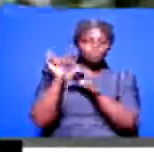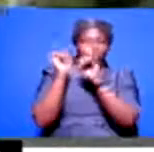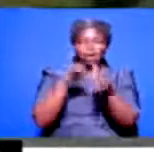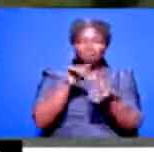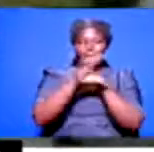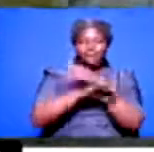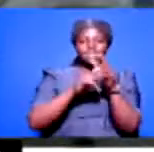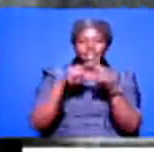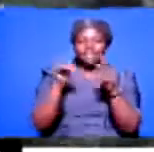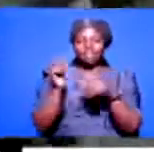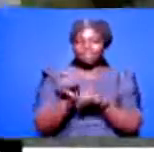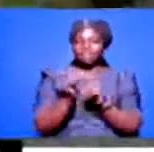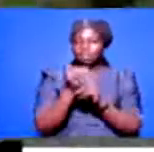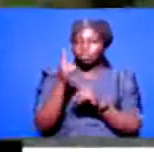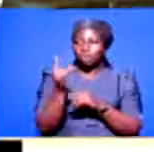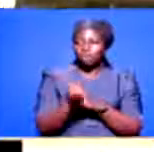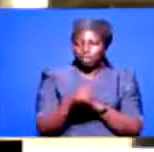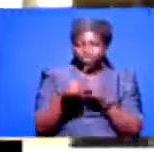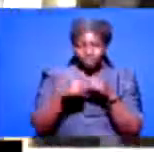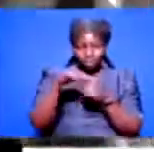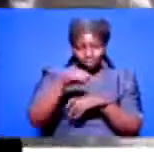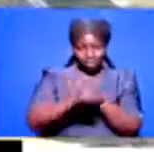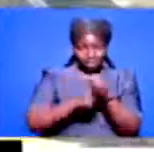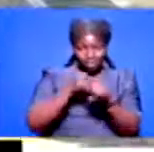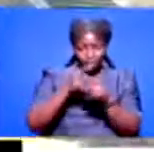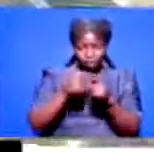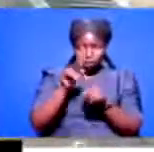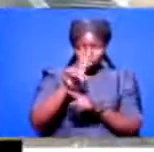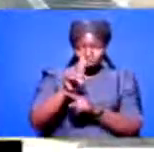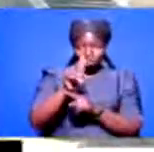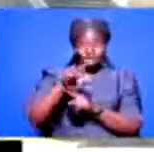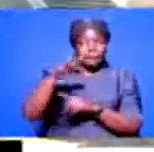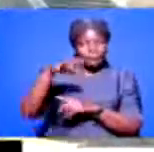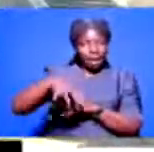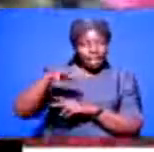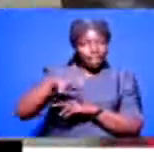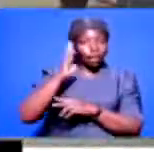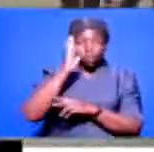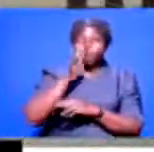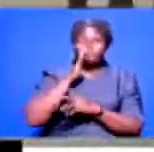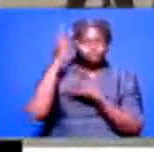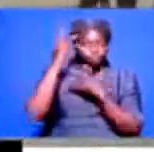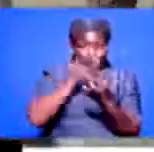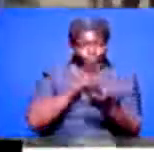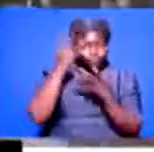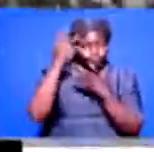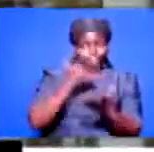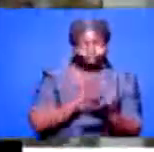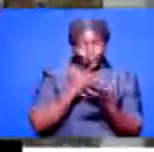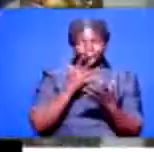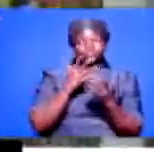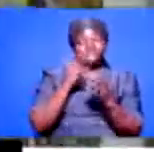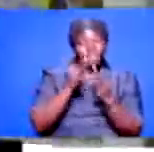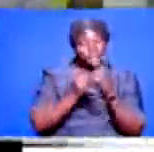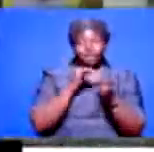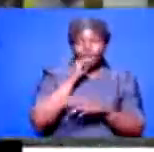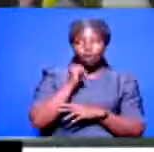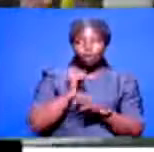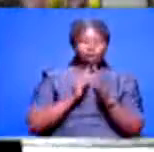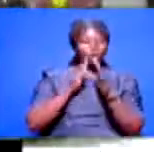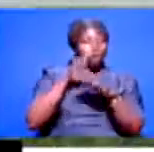year. However, used passenger matatus will continue being imported into the country, provided they are not older than